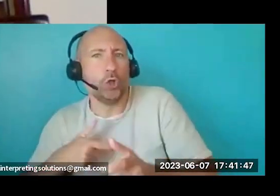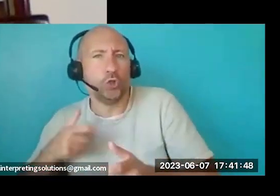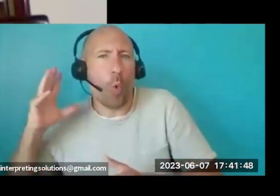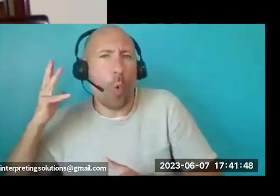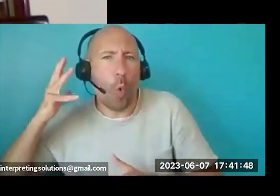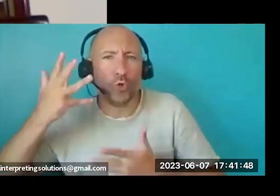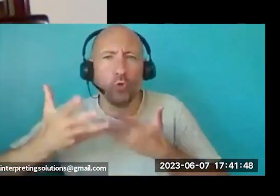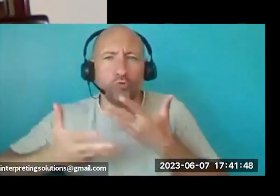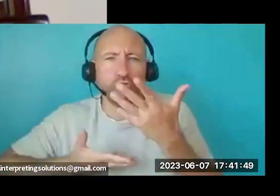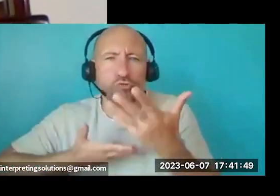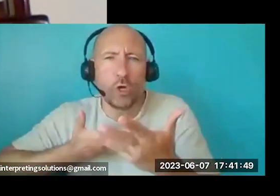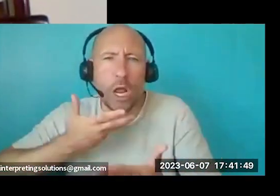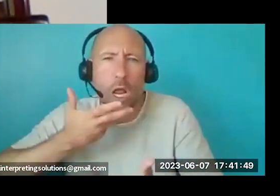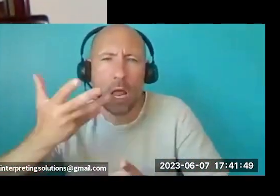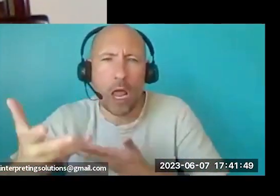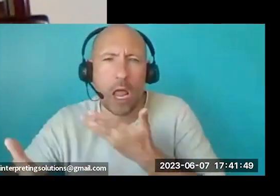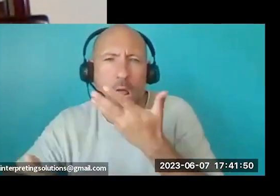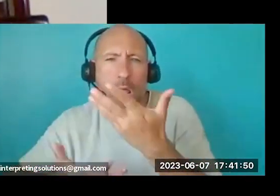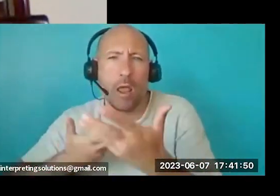try and